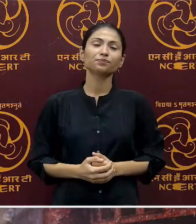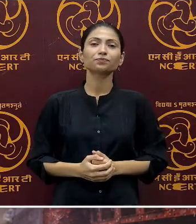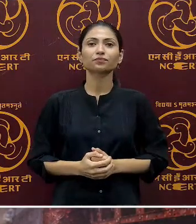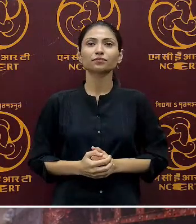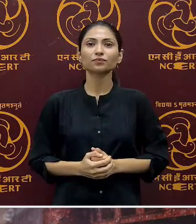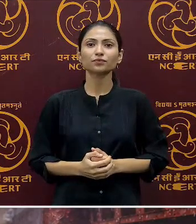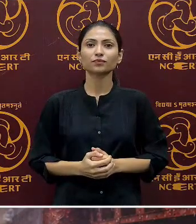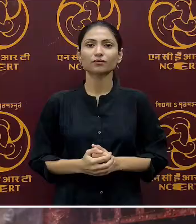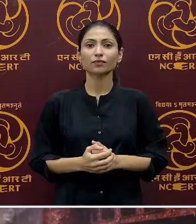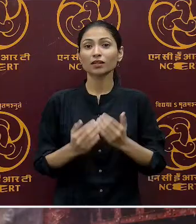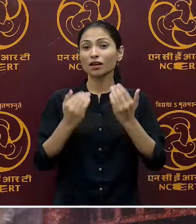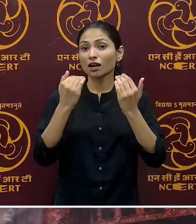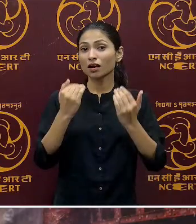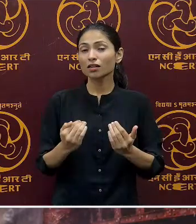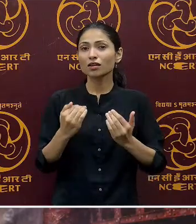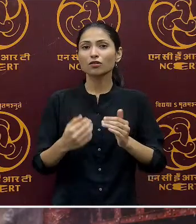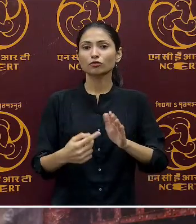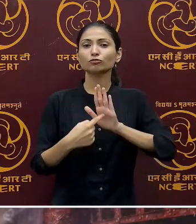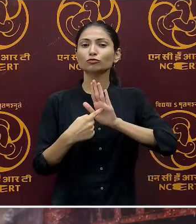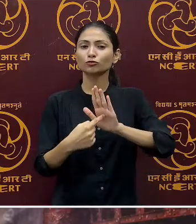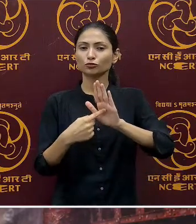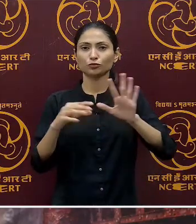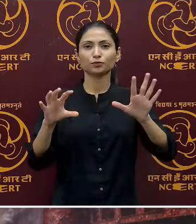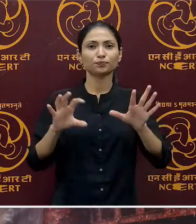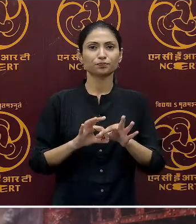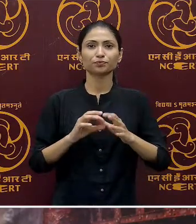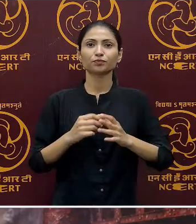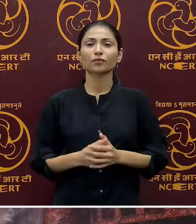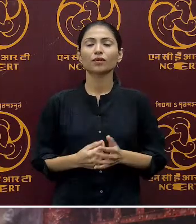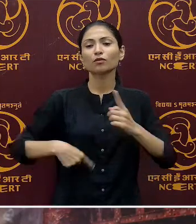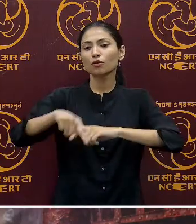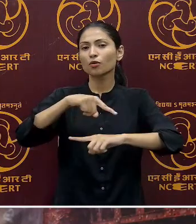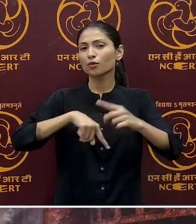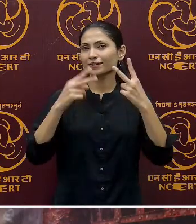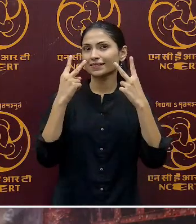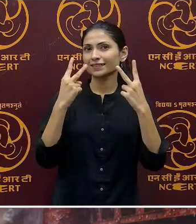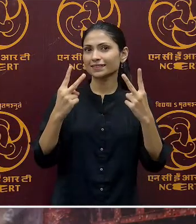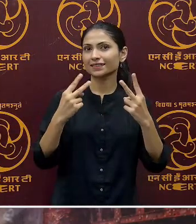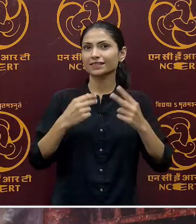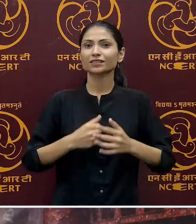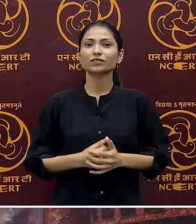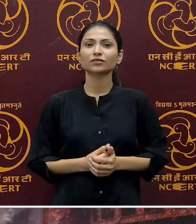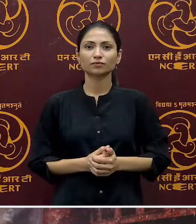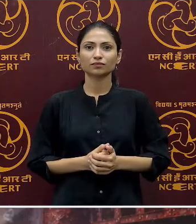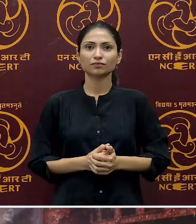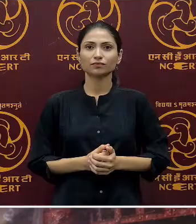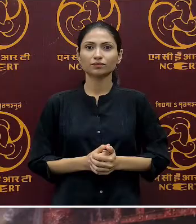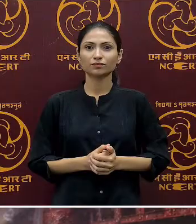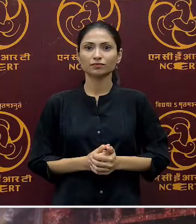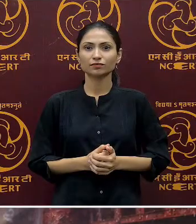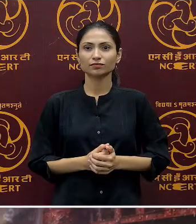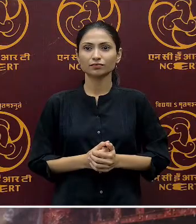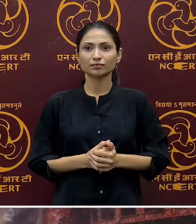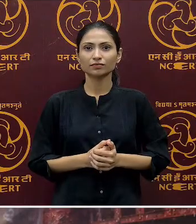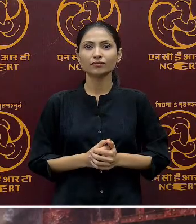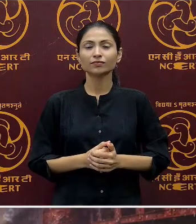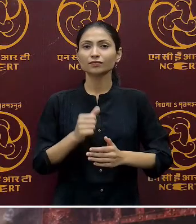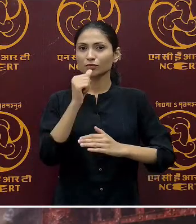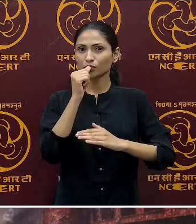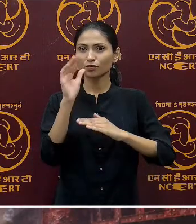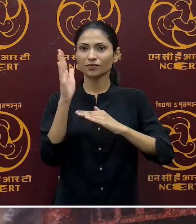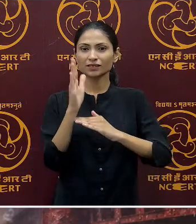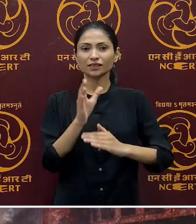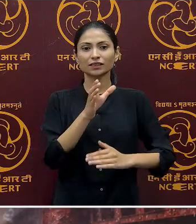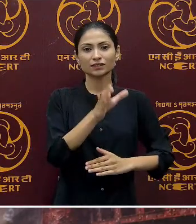the simulation part. Here you will see on the screen 3 jars are there, and in the